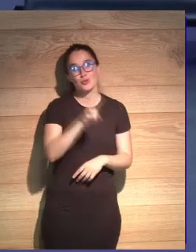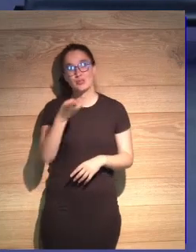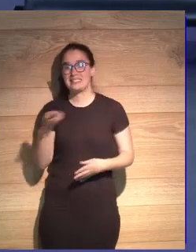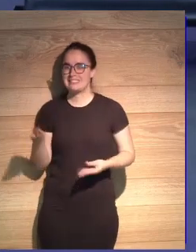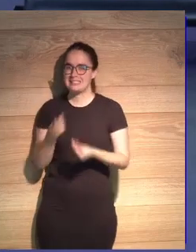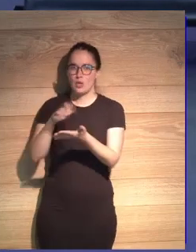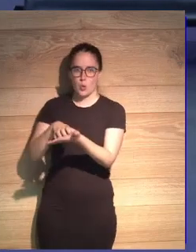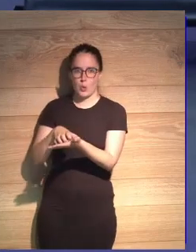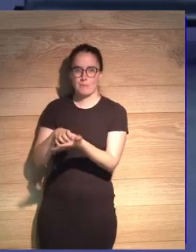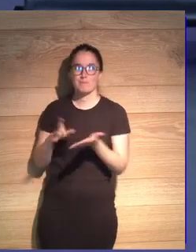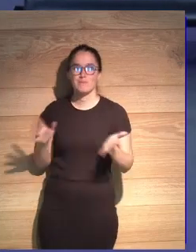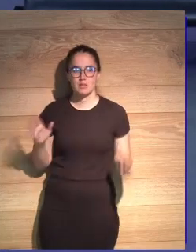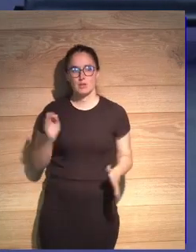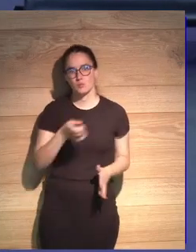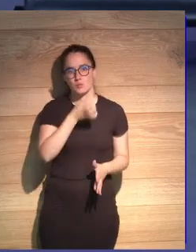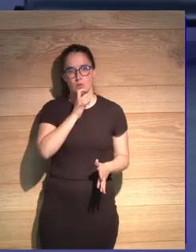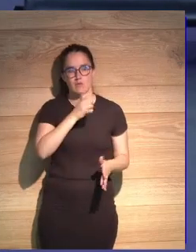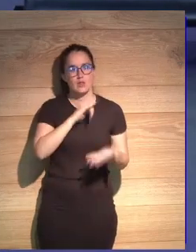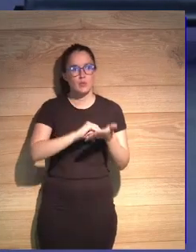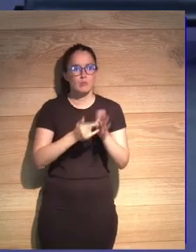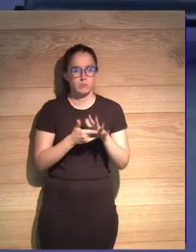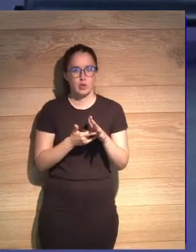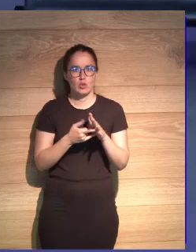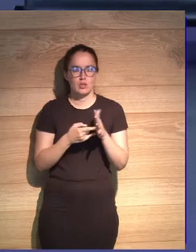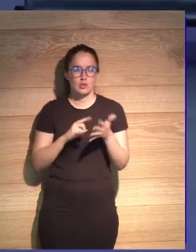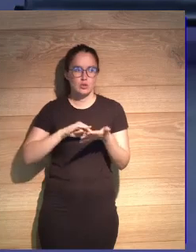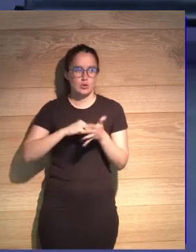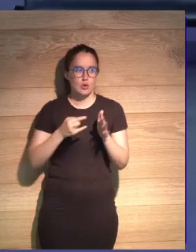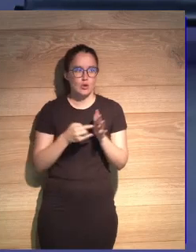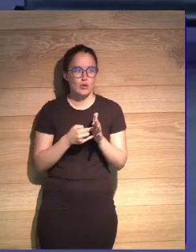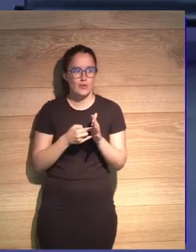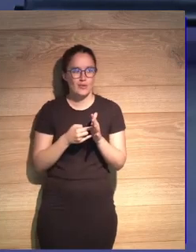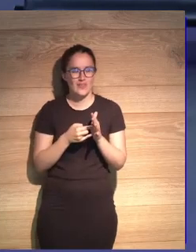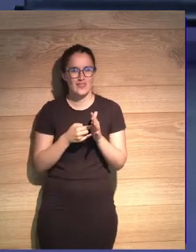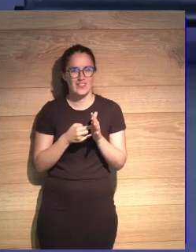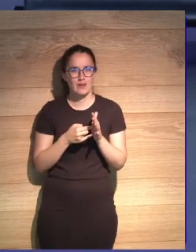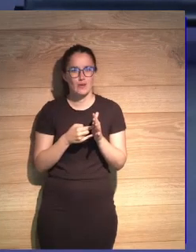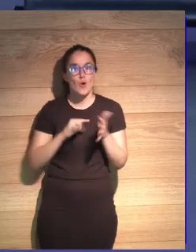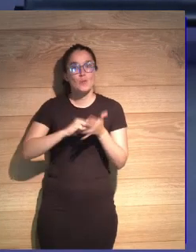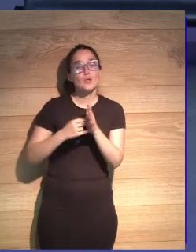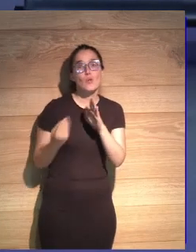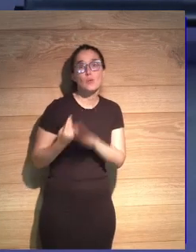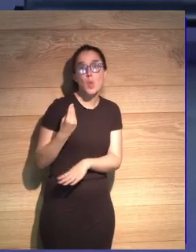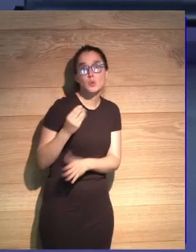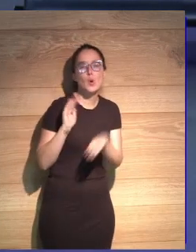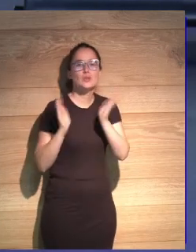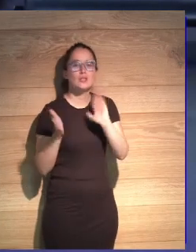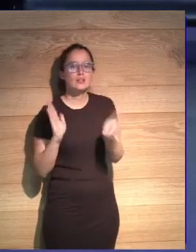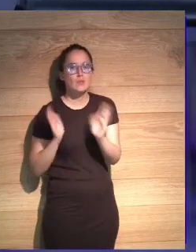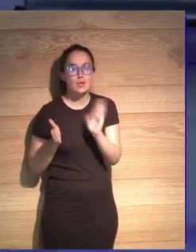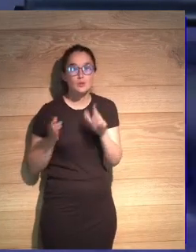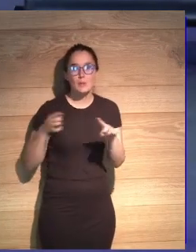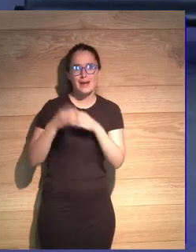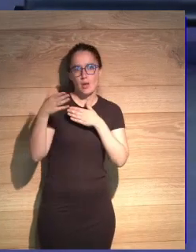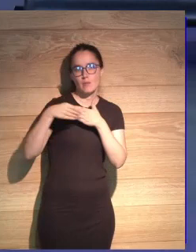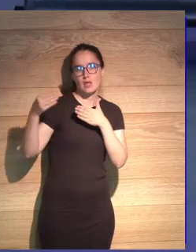yeah, we encounter here the believers and the non-believers. It's very difficult to move forward a project